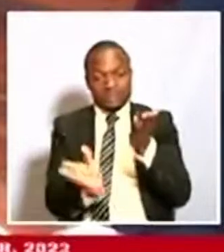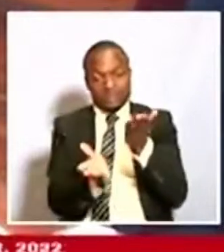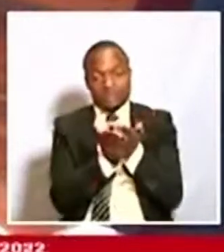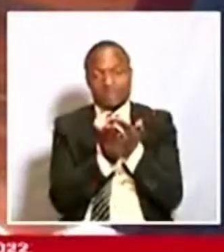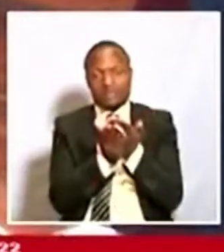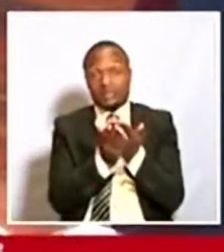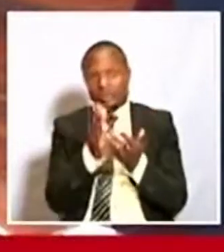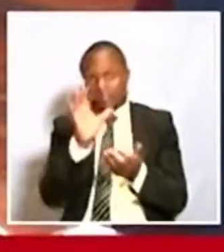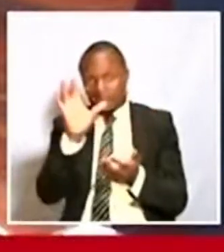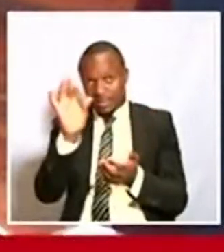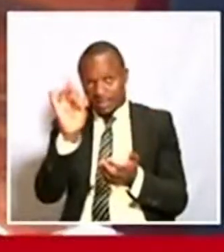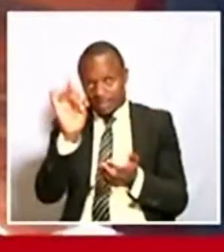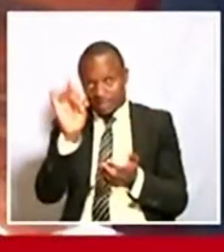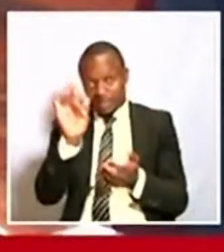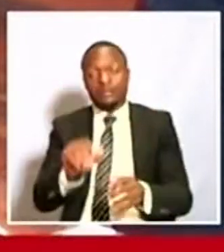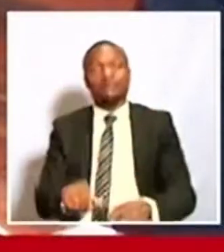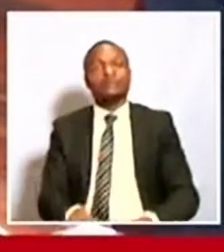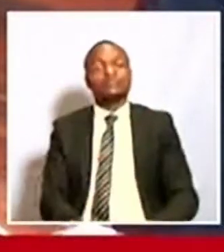Appendix 18.